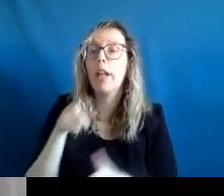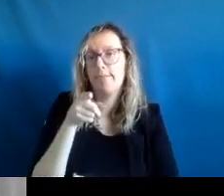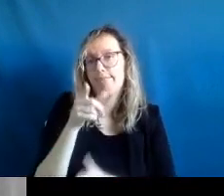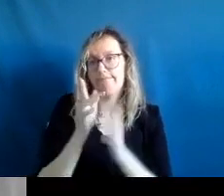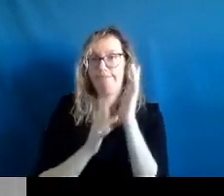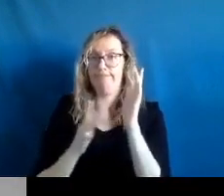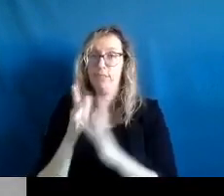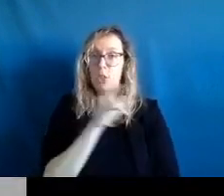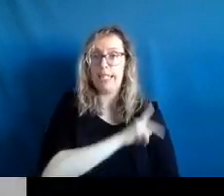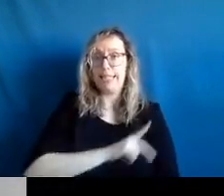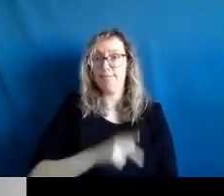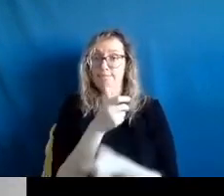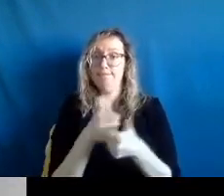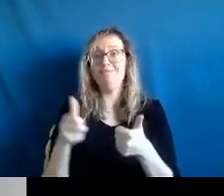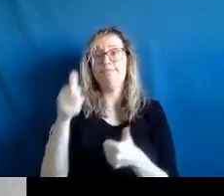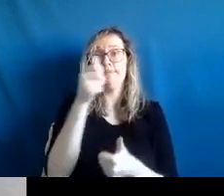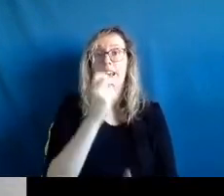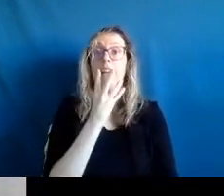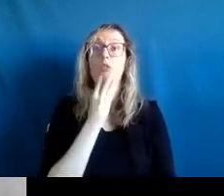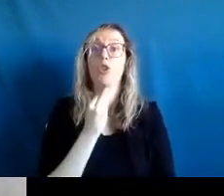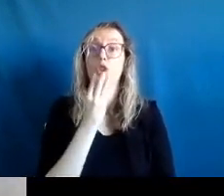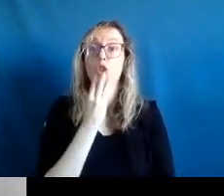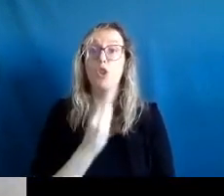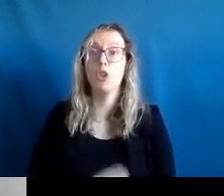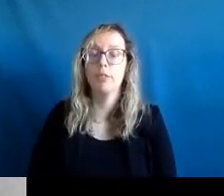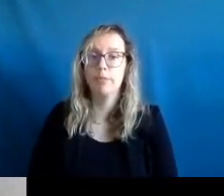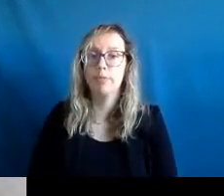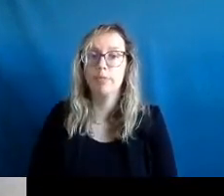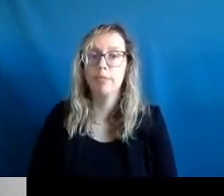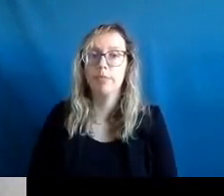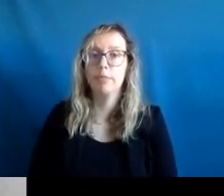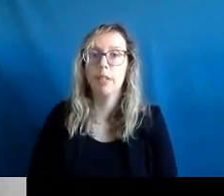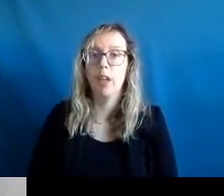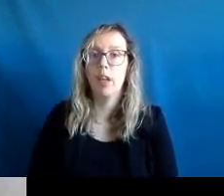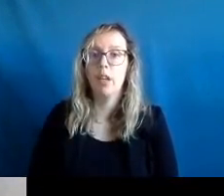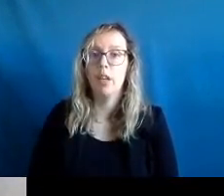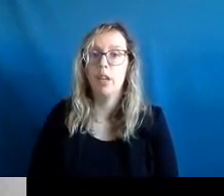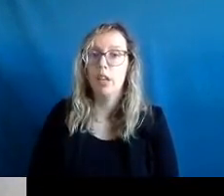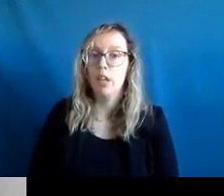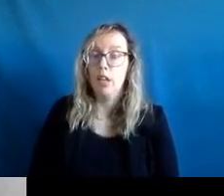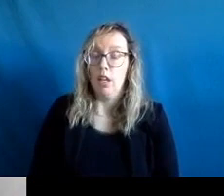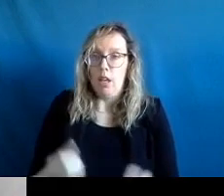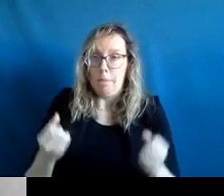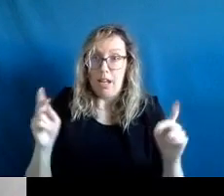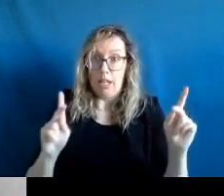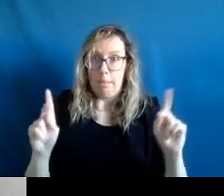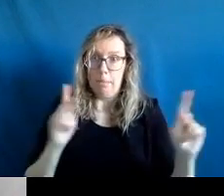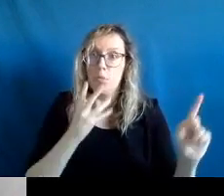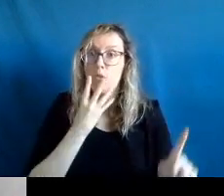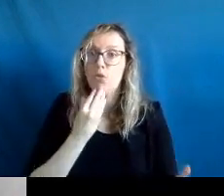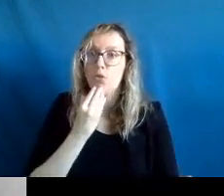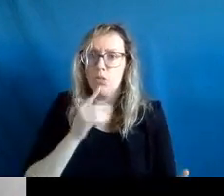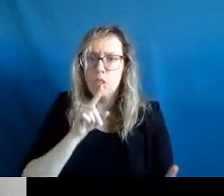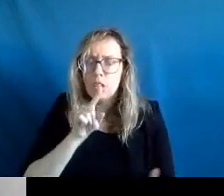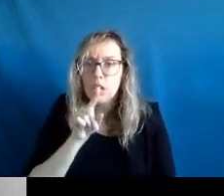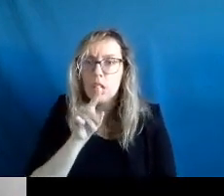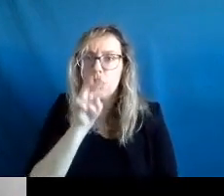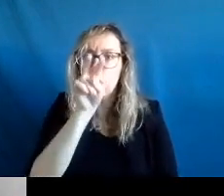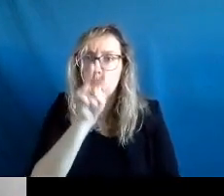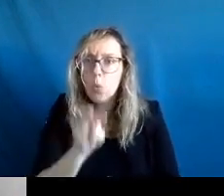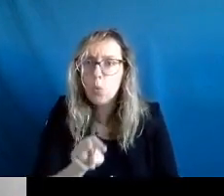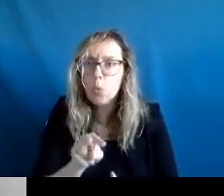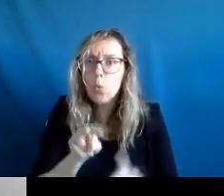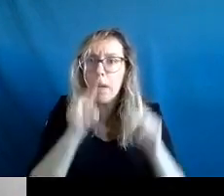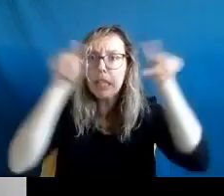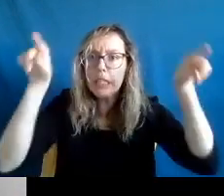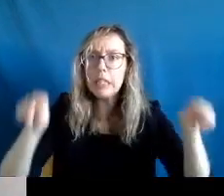the Jews." Many of the Jews read this sign, for the place where Jesus was crucified was near the city, and it